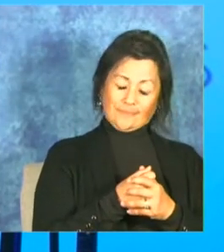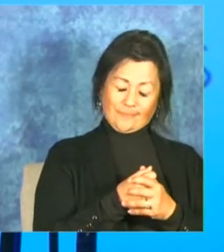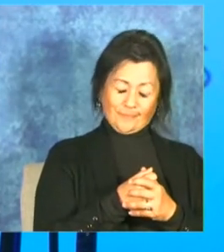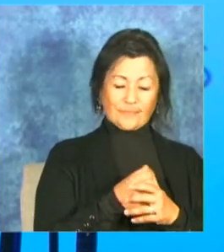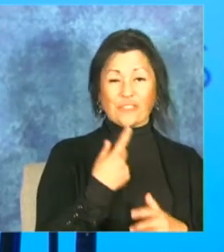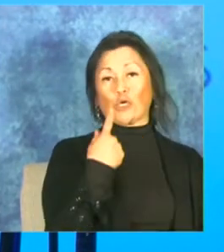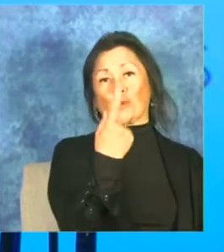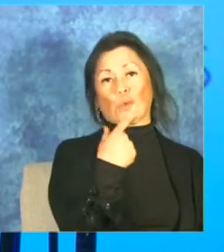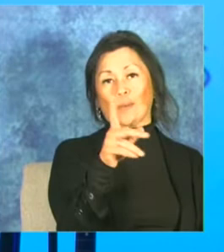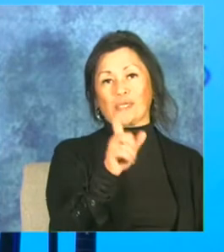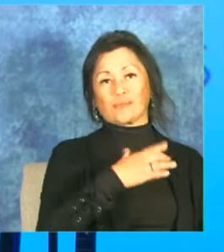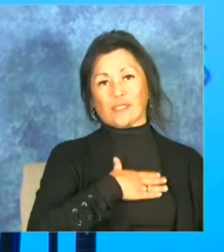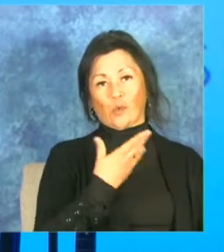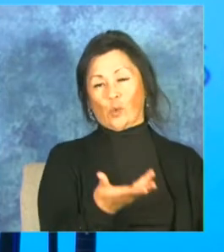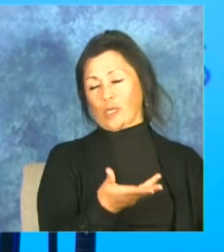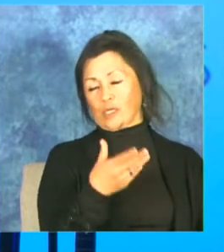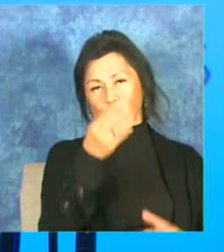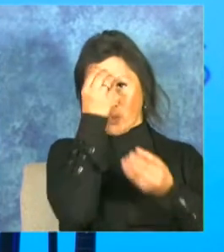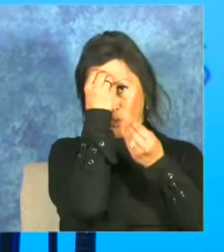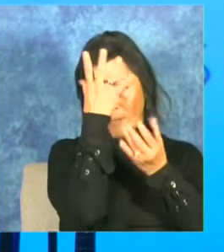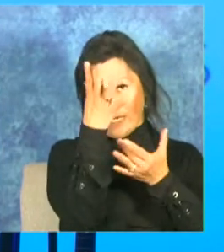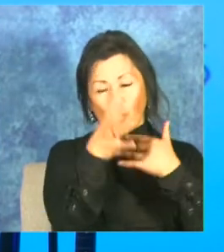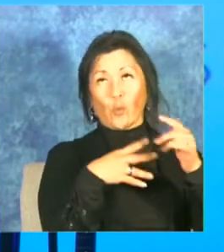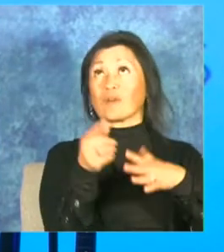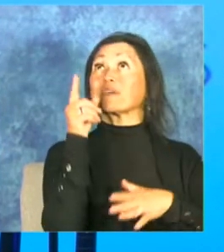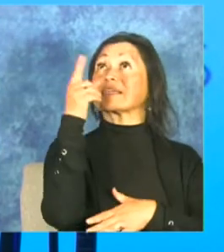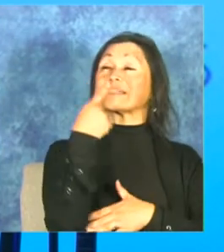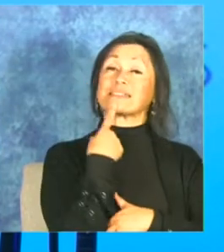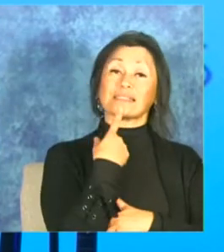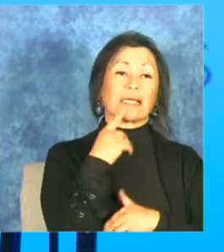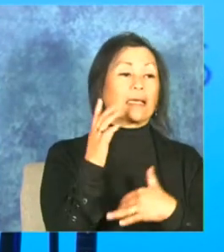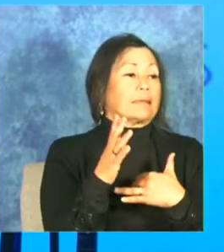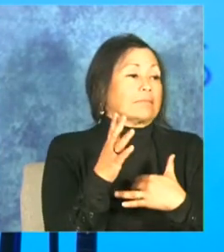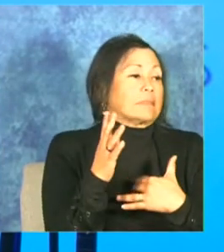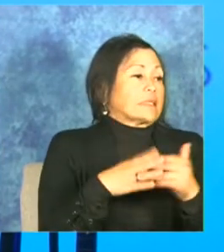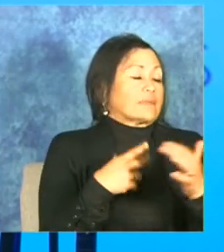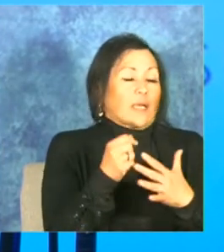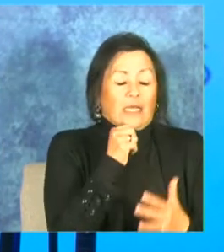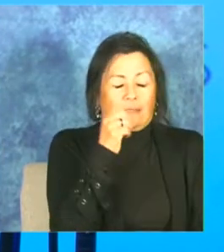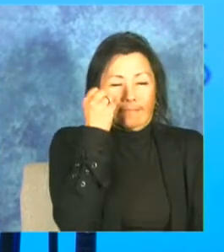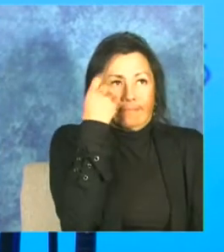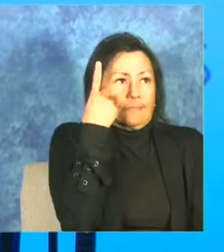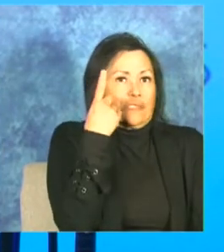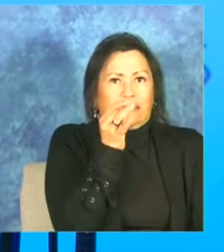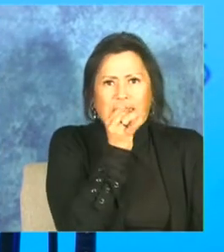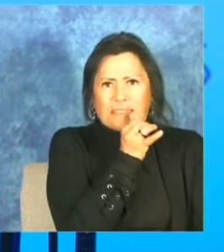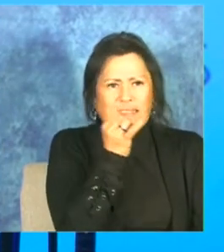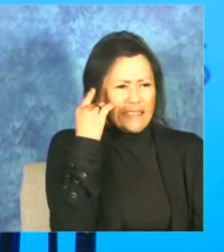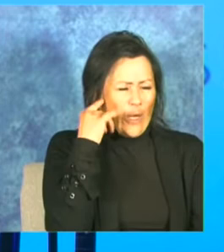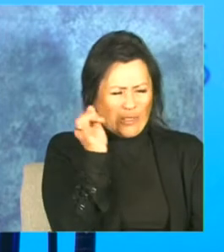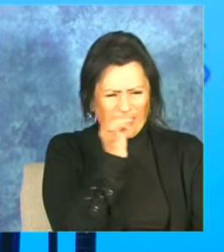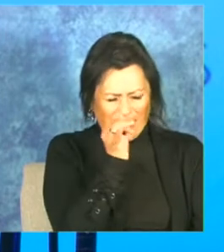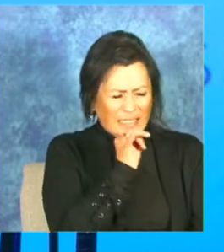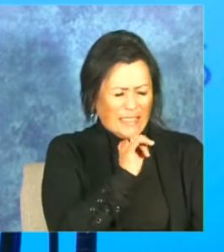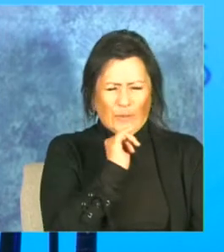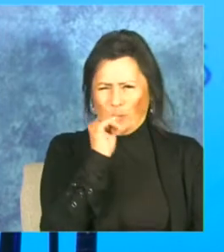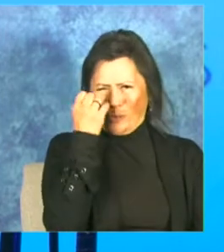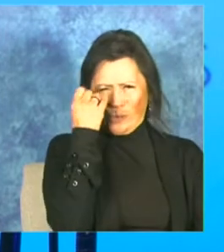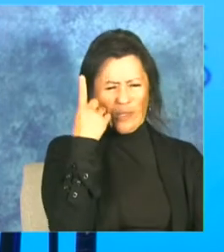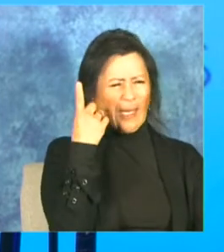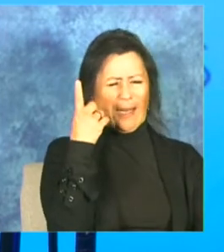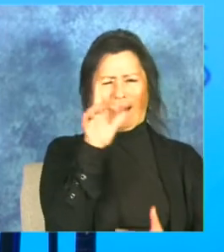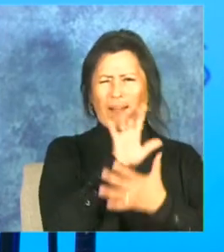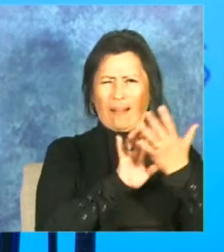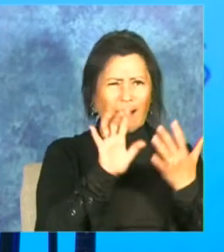You and I must be willing to do whatever he tells us to do, even if it doesn't make sense, it's illogical, it's irrational, we don't understand,